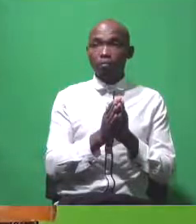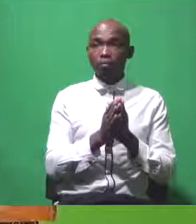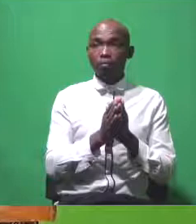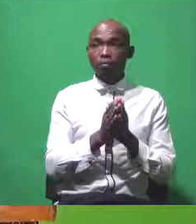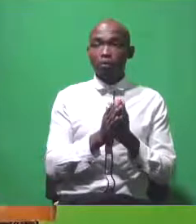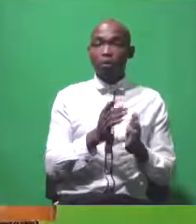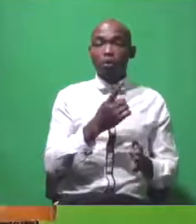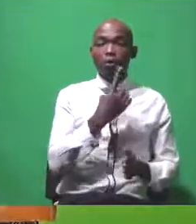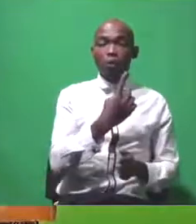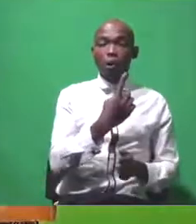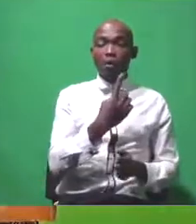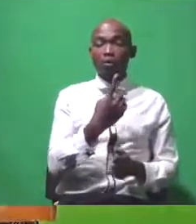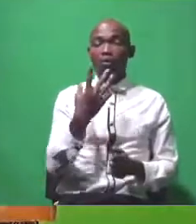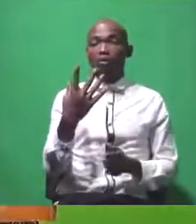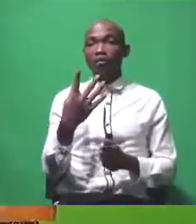150.